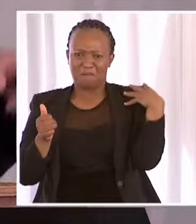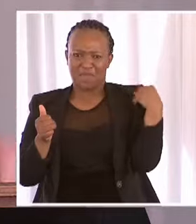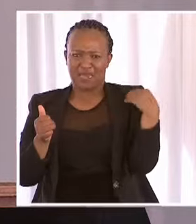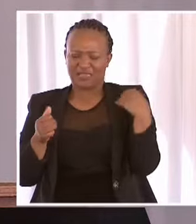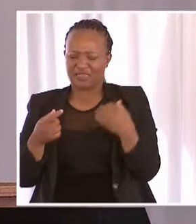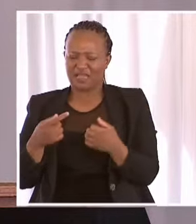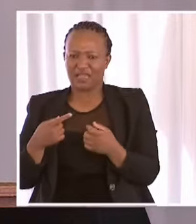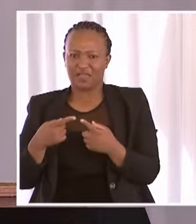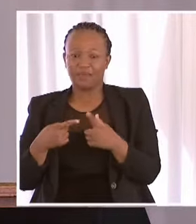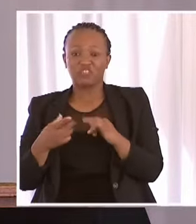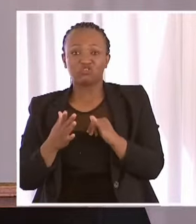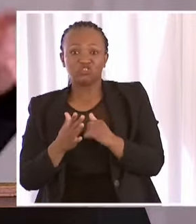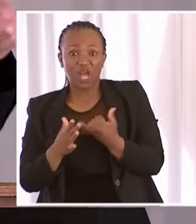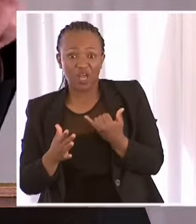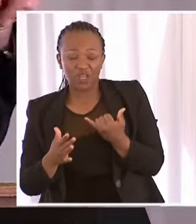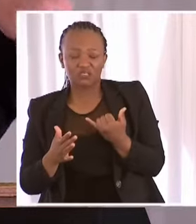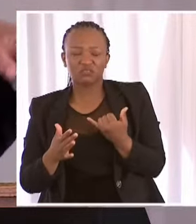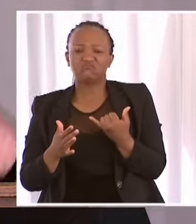wasn't just